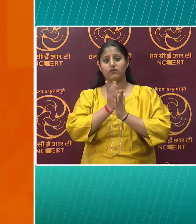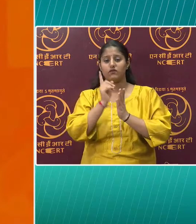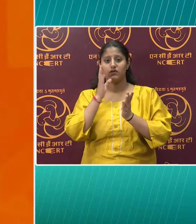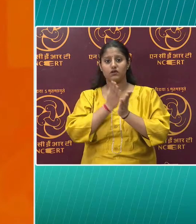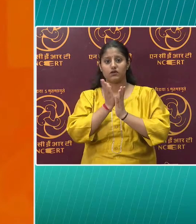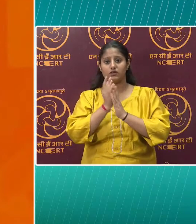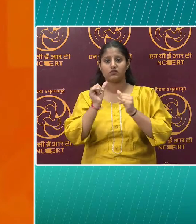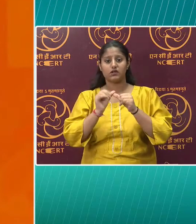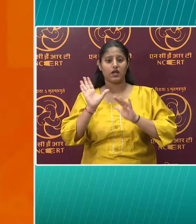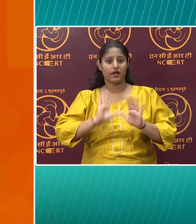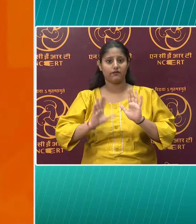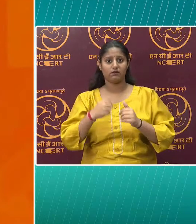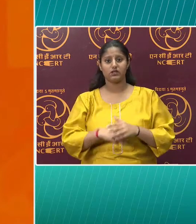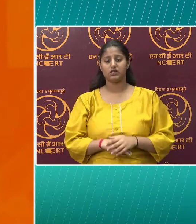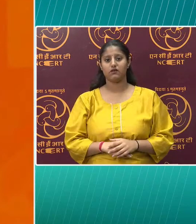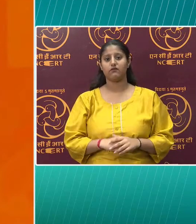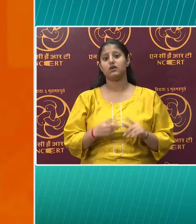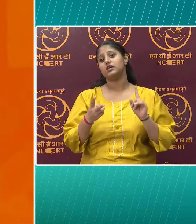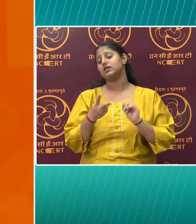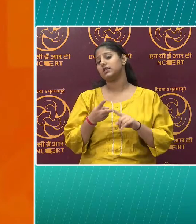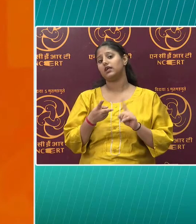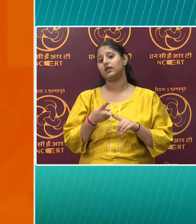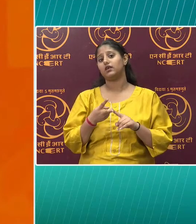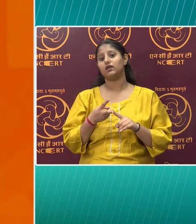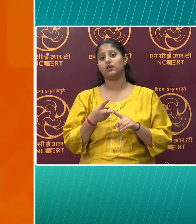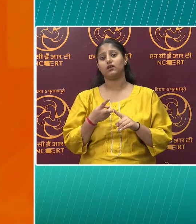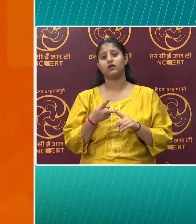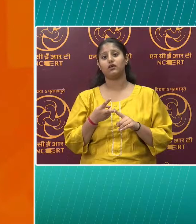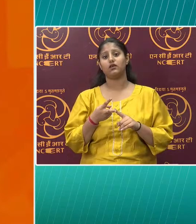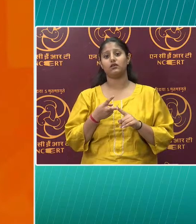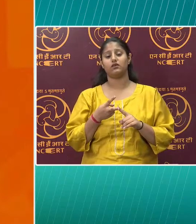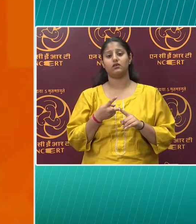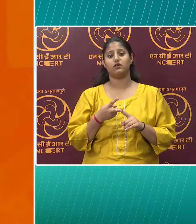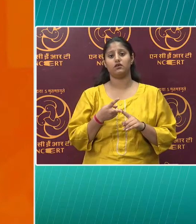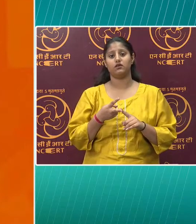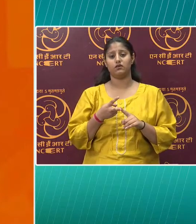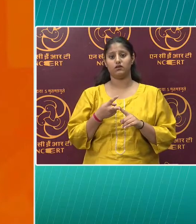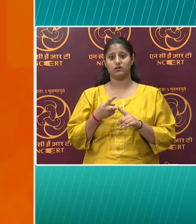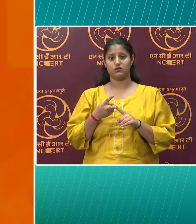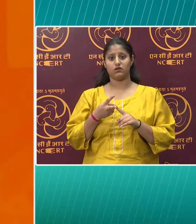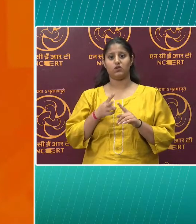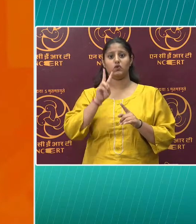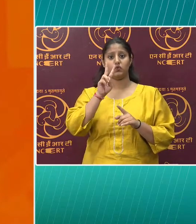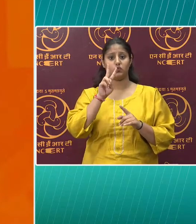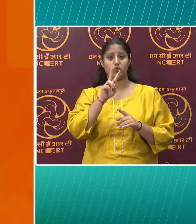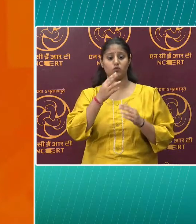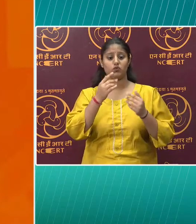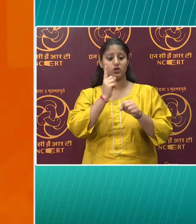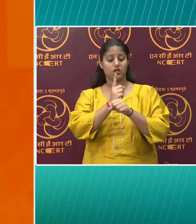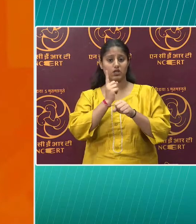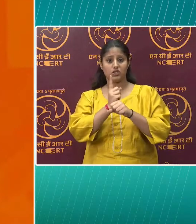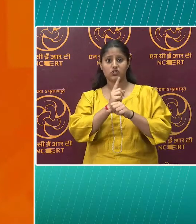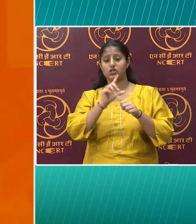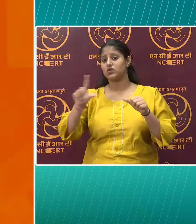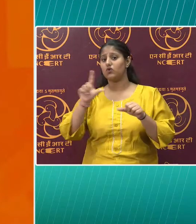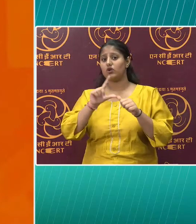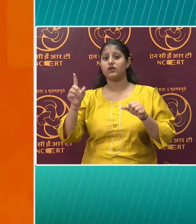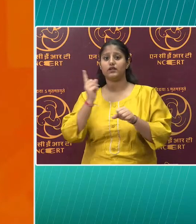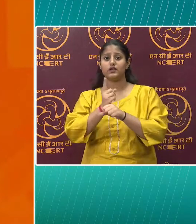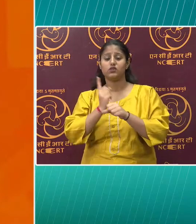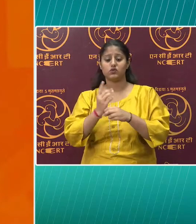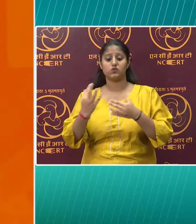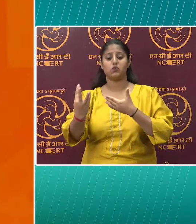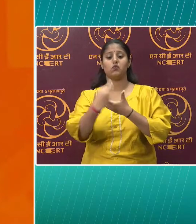the activities. The second is like we have to engage all the teachers. The